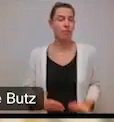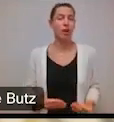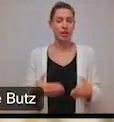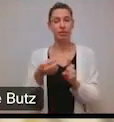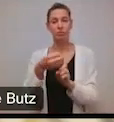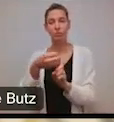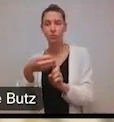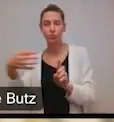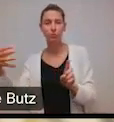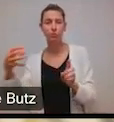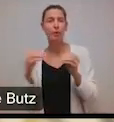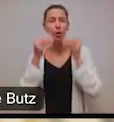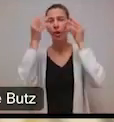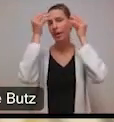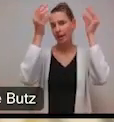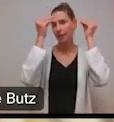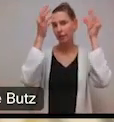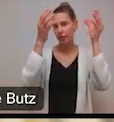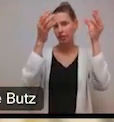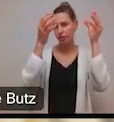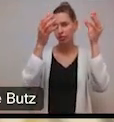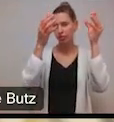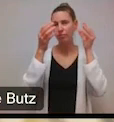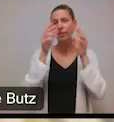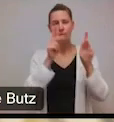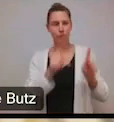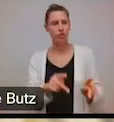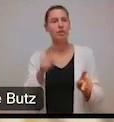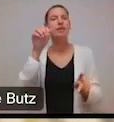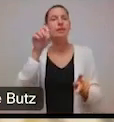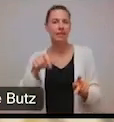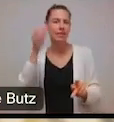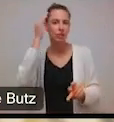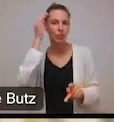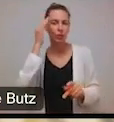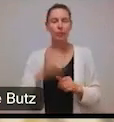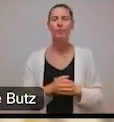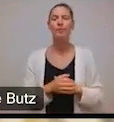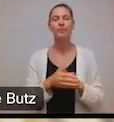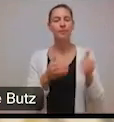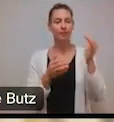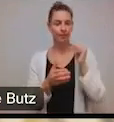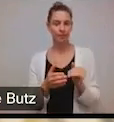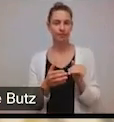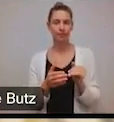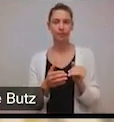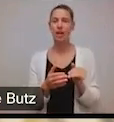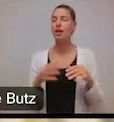bit just with the information that the recipient needs to understand. And the conclusion wraps it